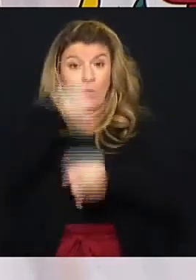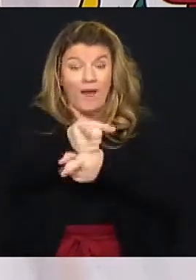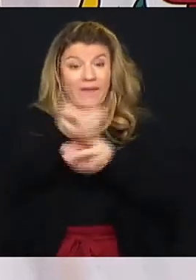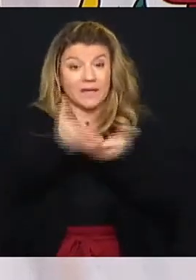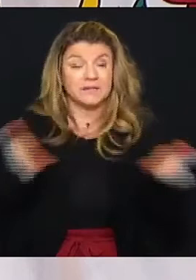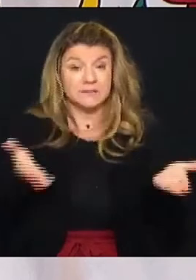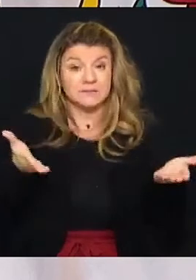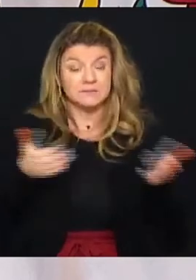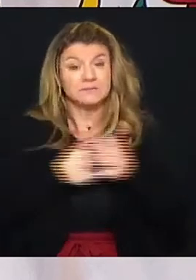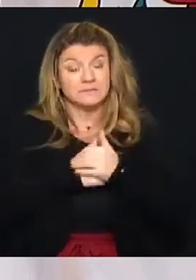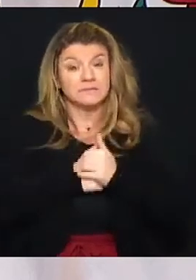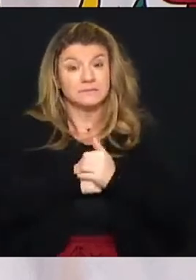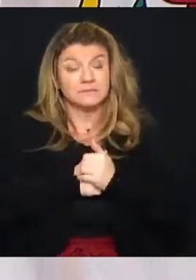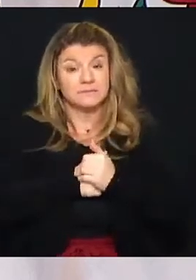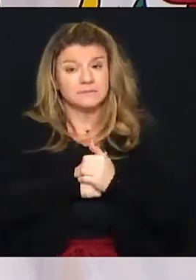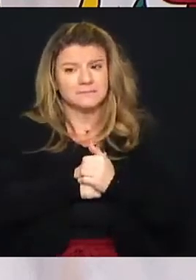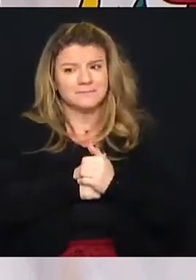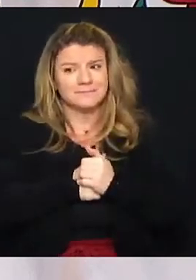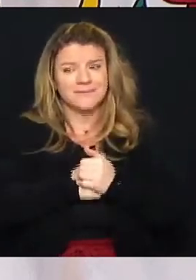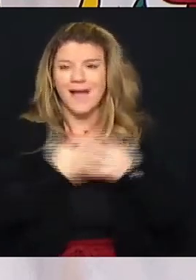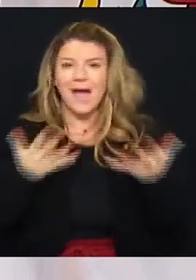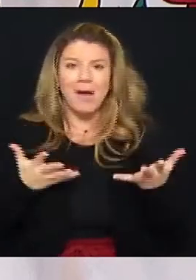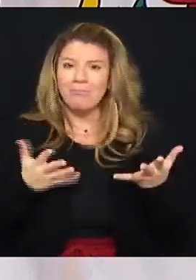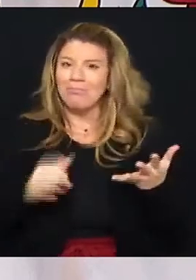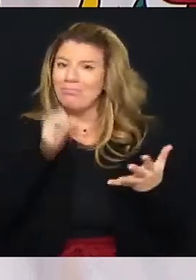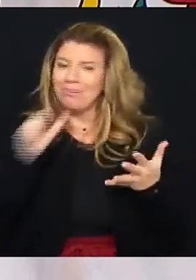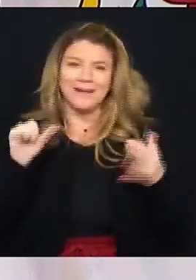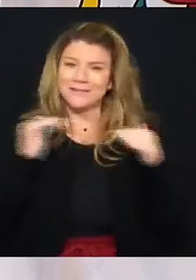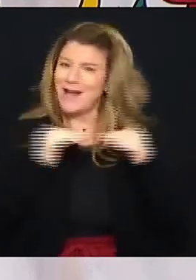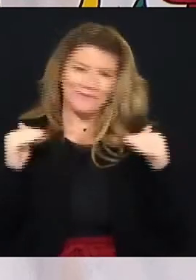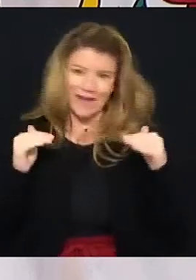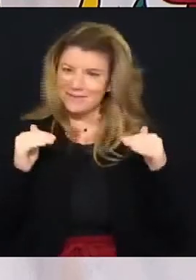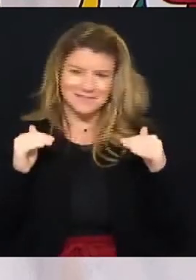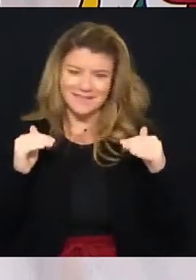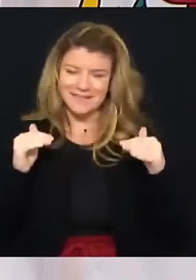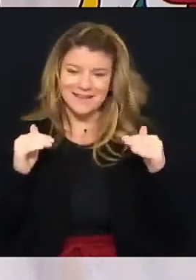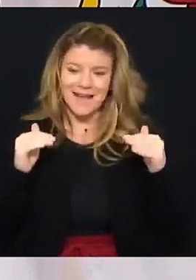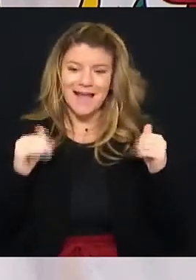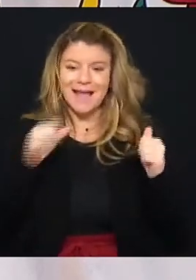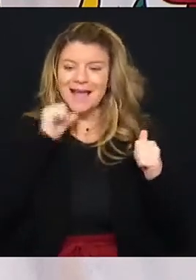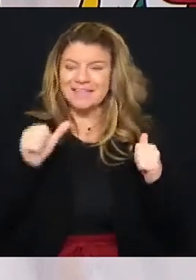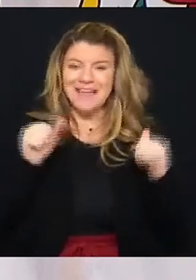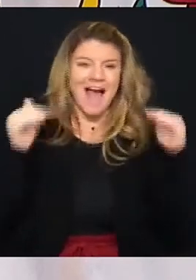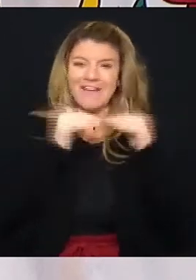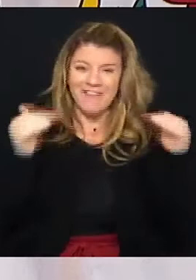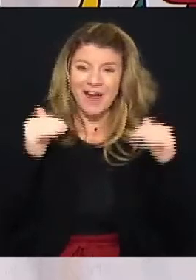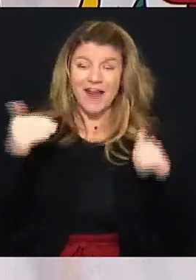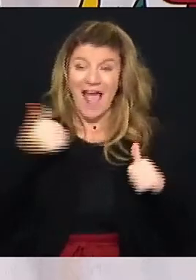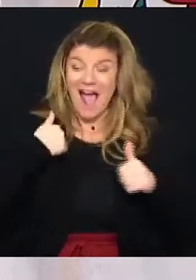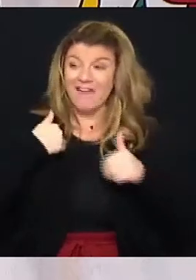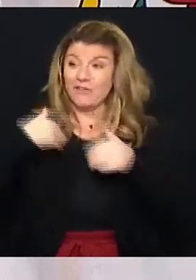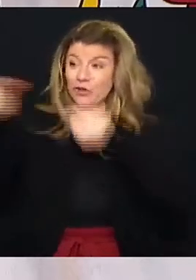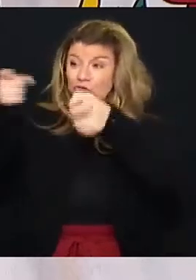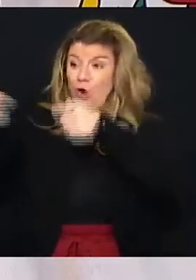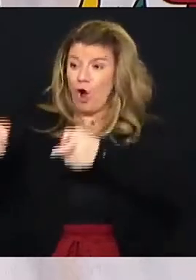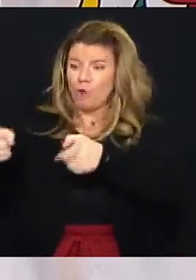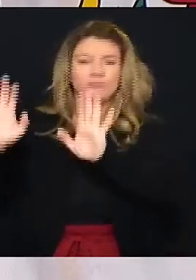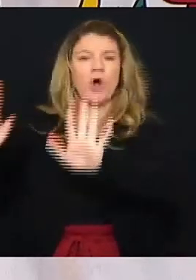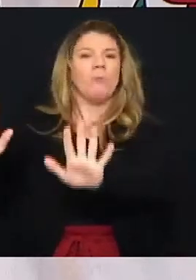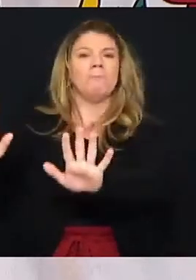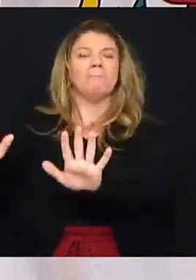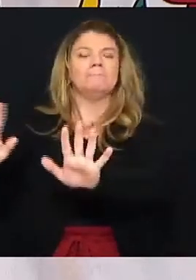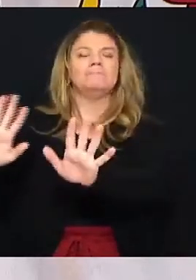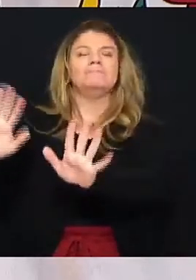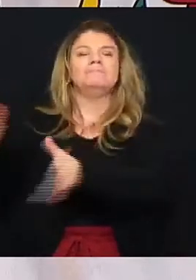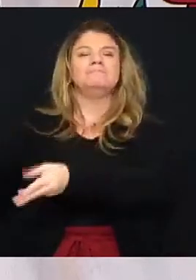know, it's not very fair. It's not very fair to have control of everything and then say, no,